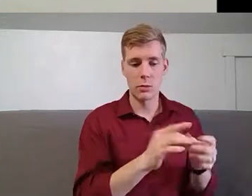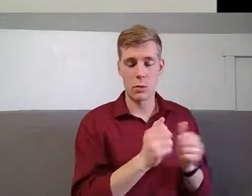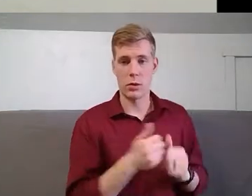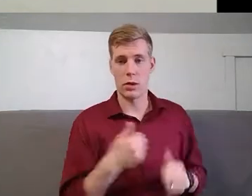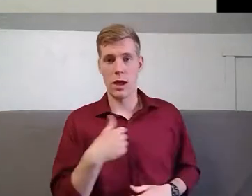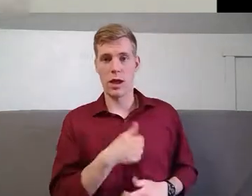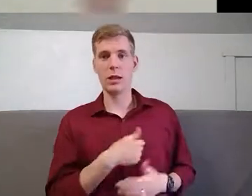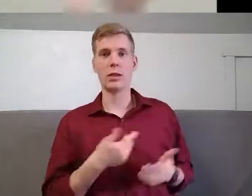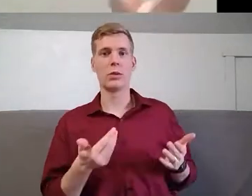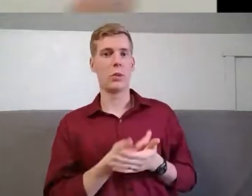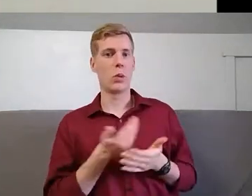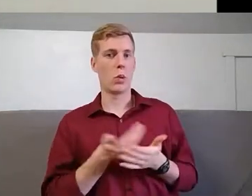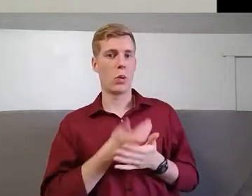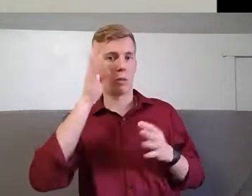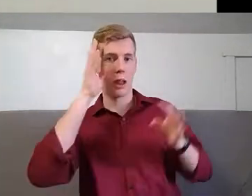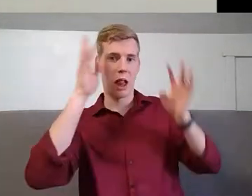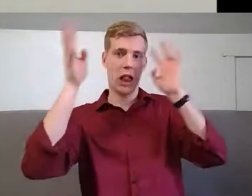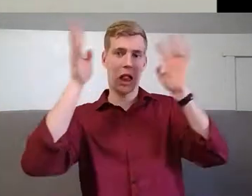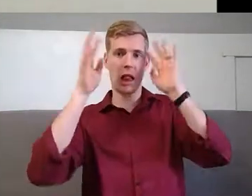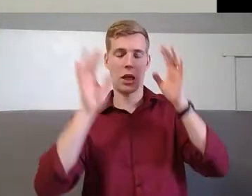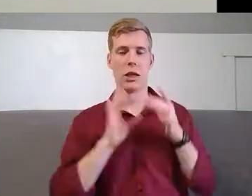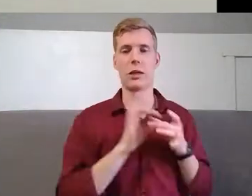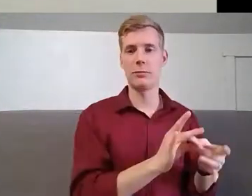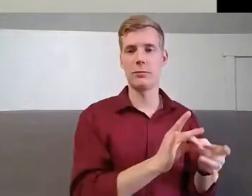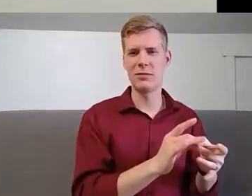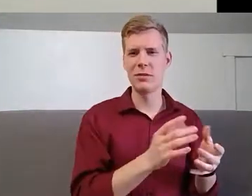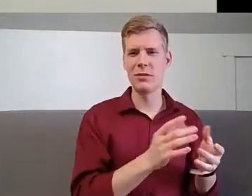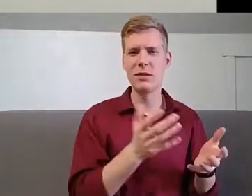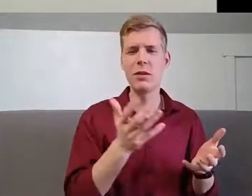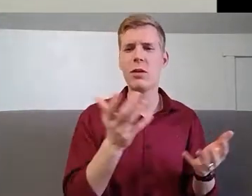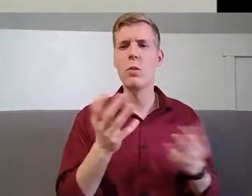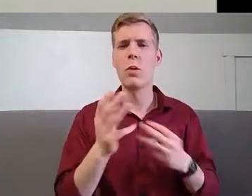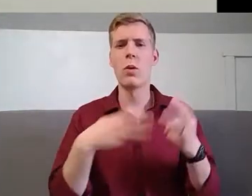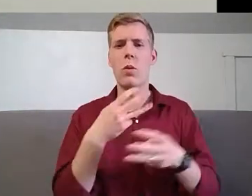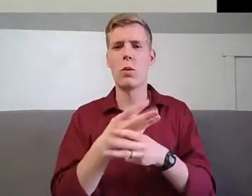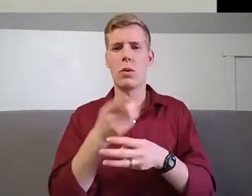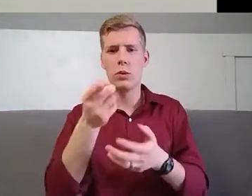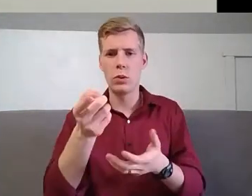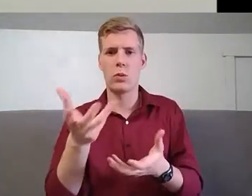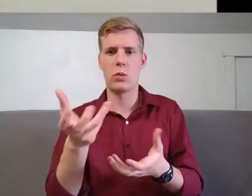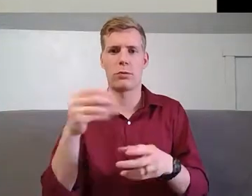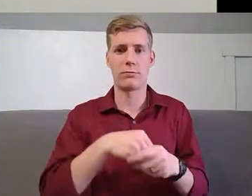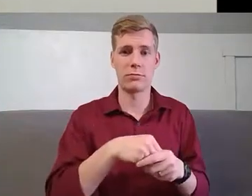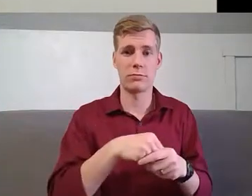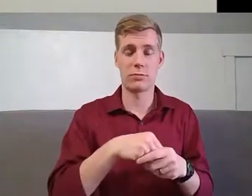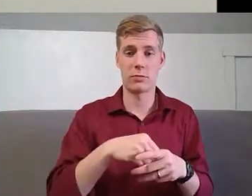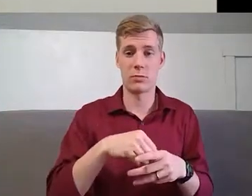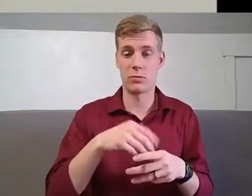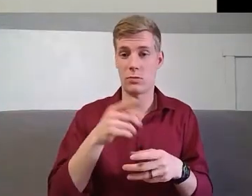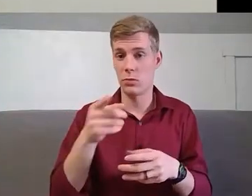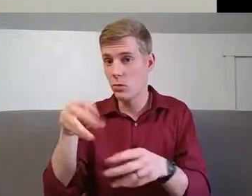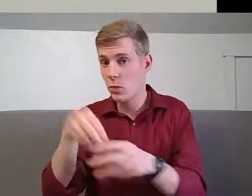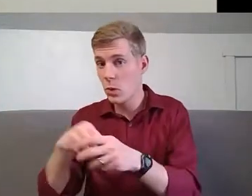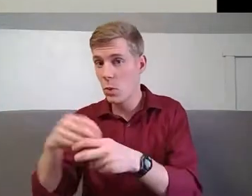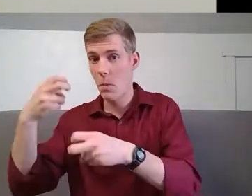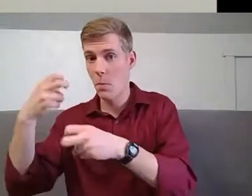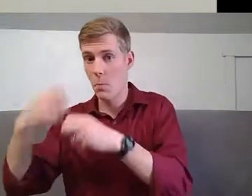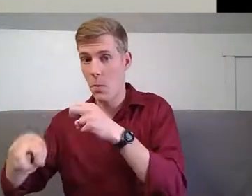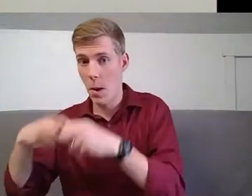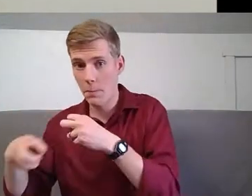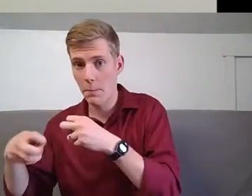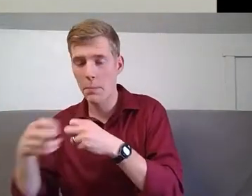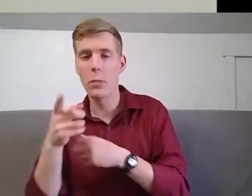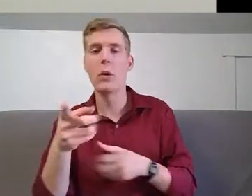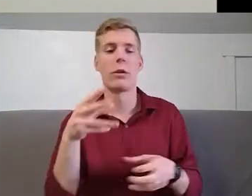new way, what kind of world do you want to be a part of? Do you want to be part of the problem, or do you want to be part of